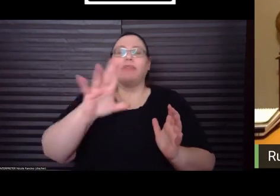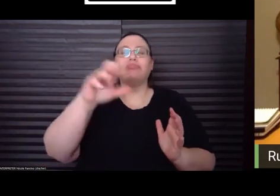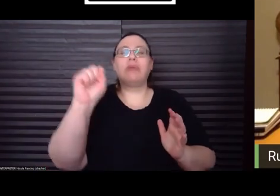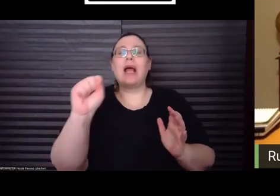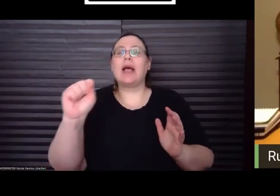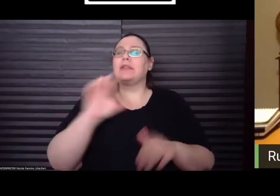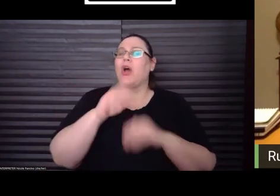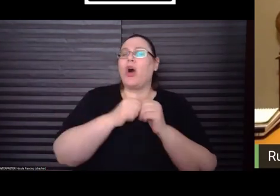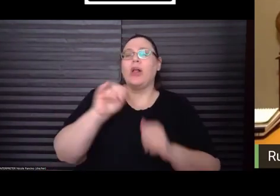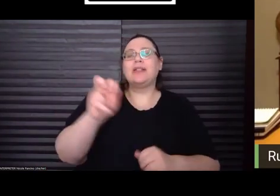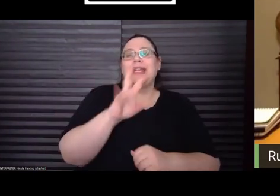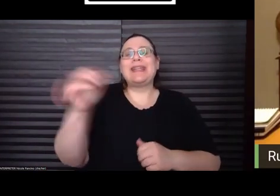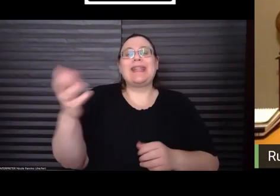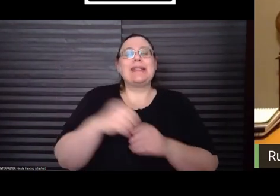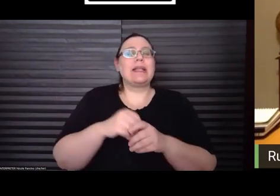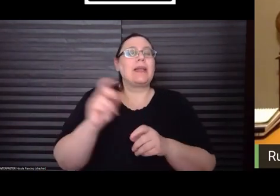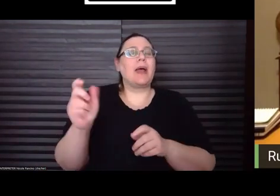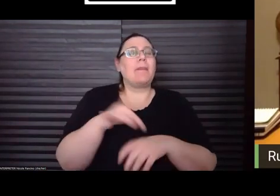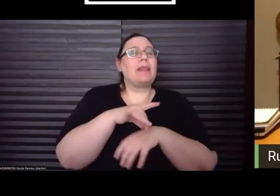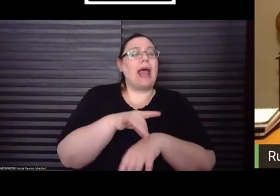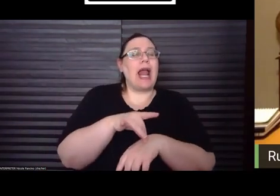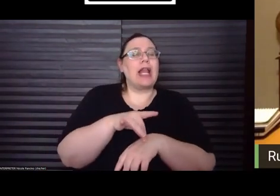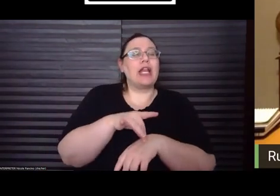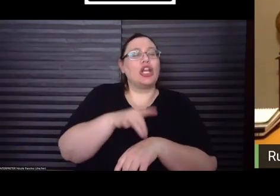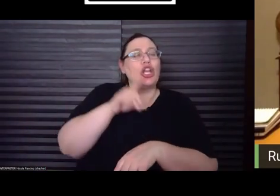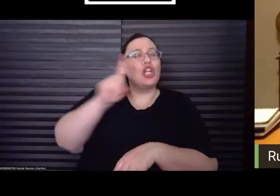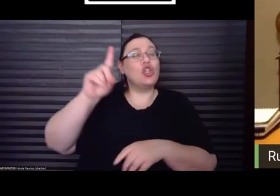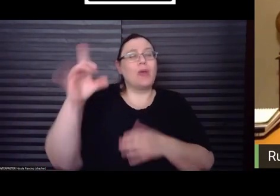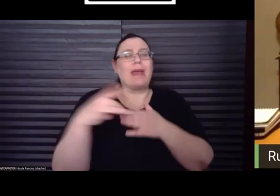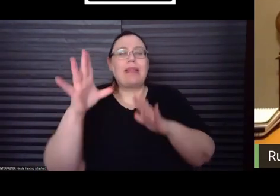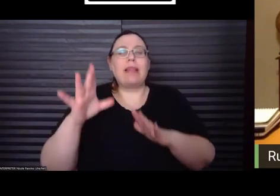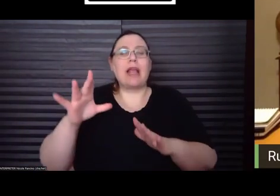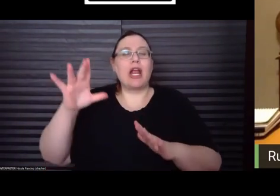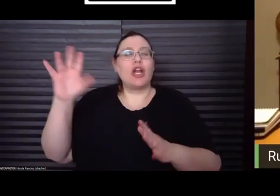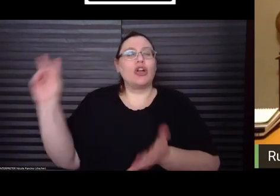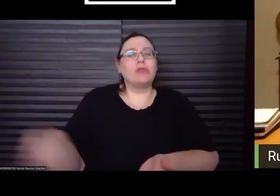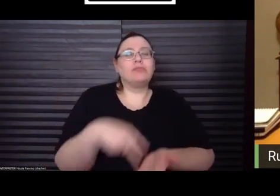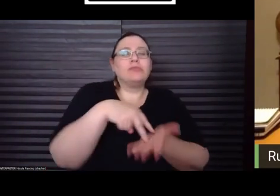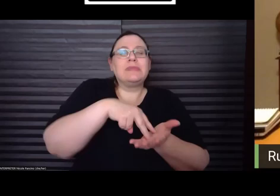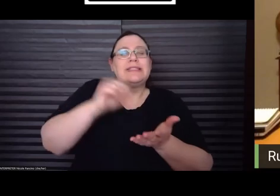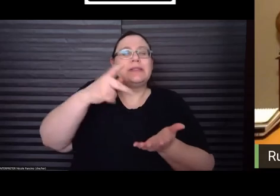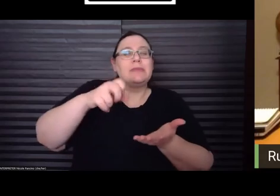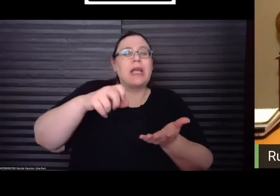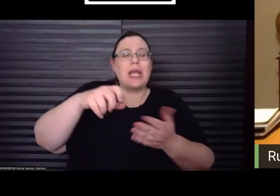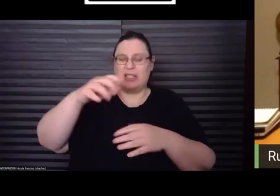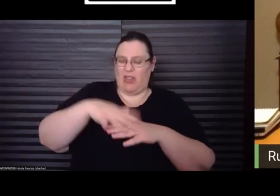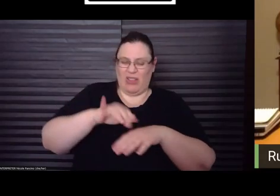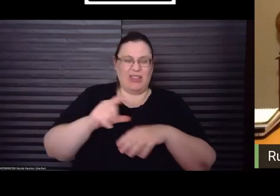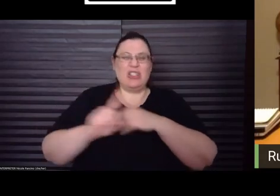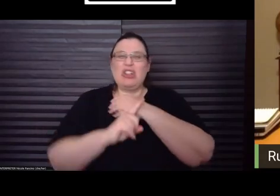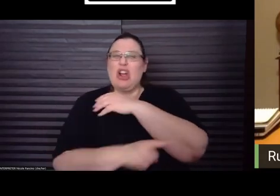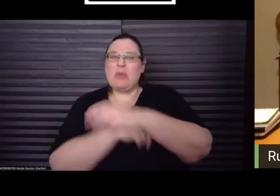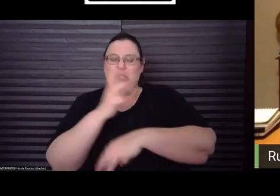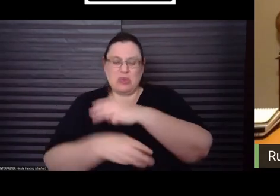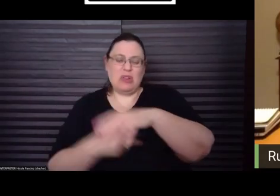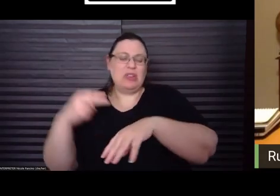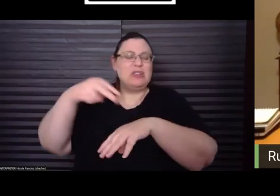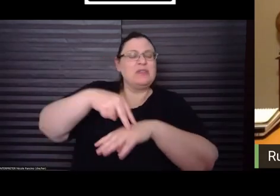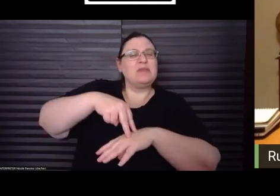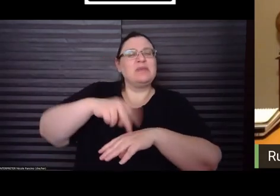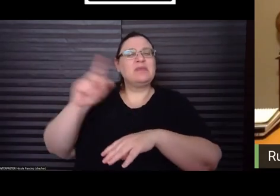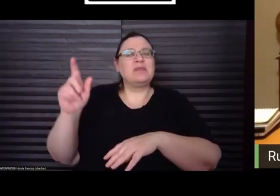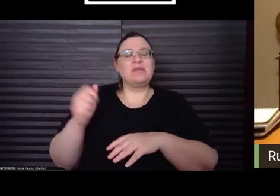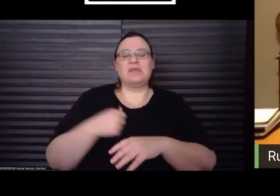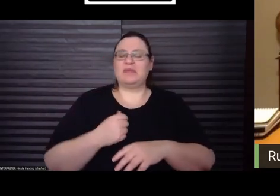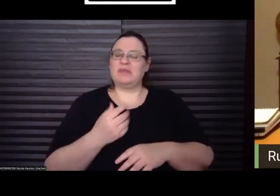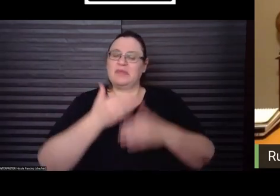all the jazzy stuff of the planet, and you're floating out there in space, standing on this great garbage heap of a world with your hair slicked back